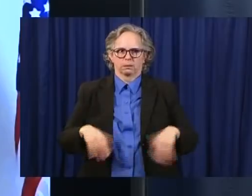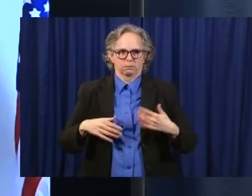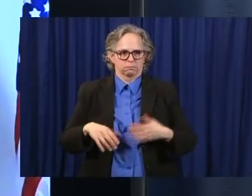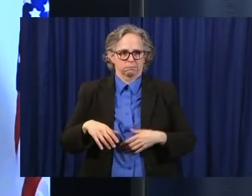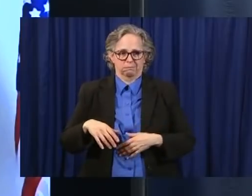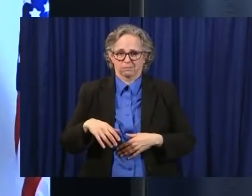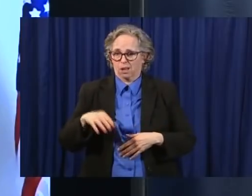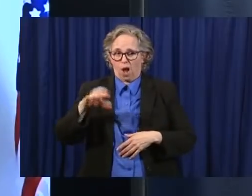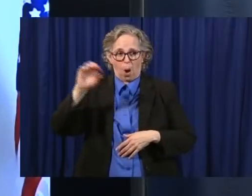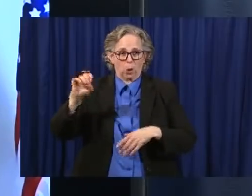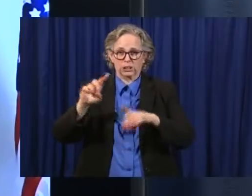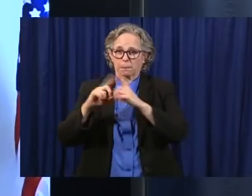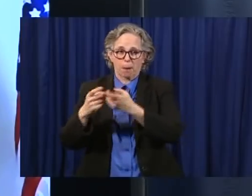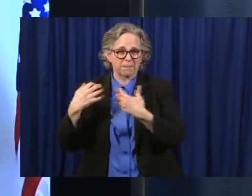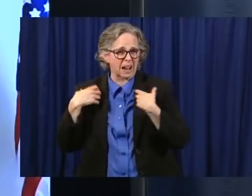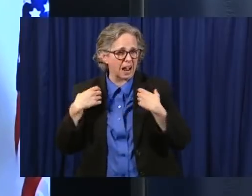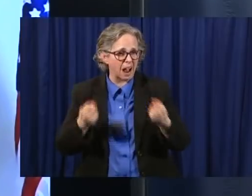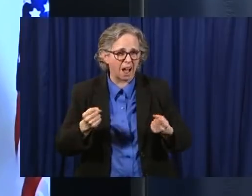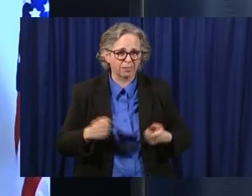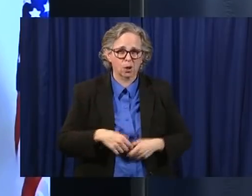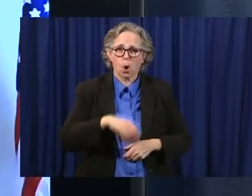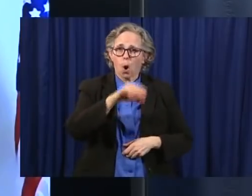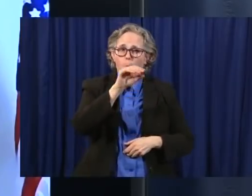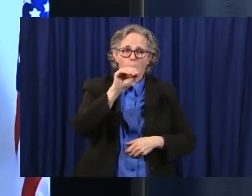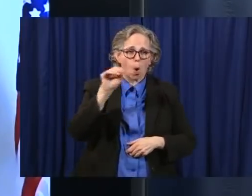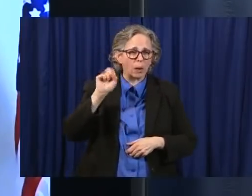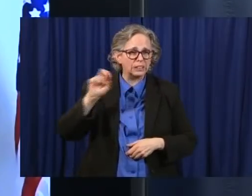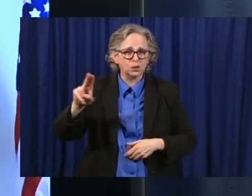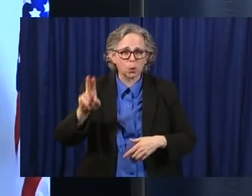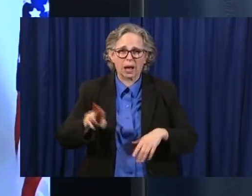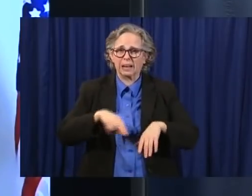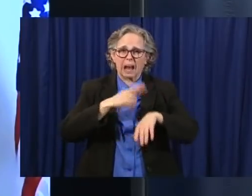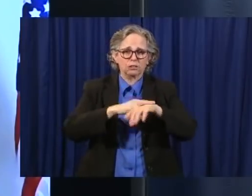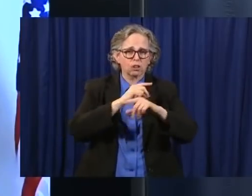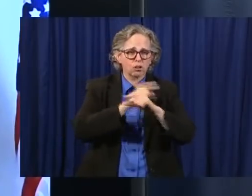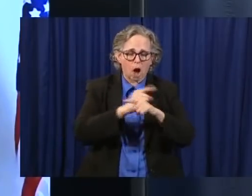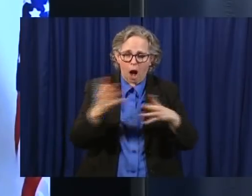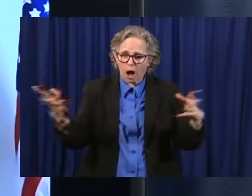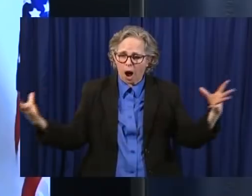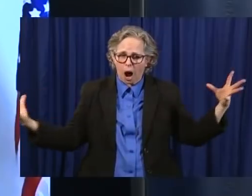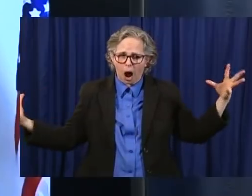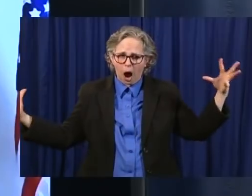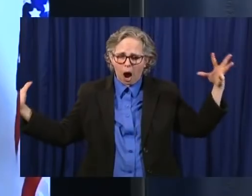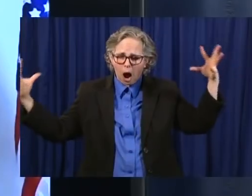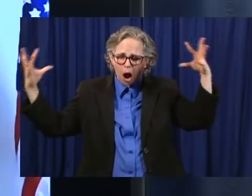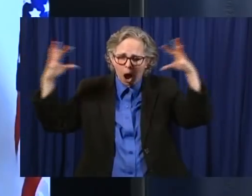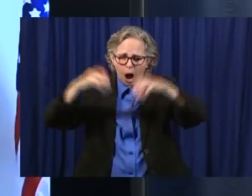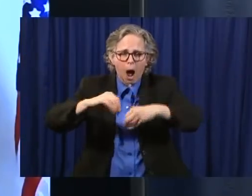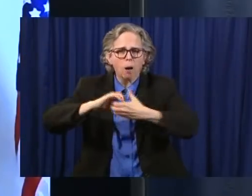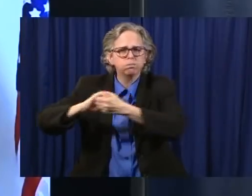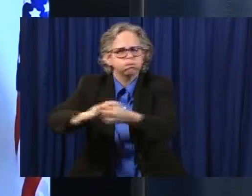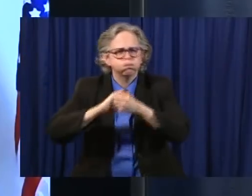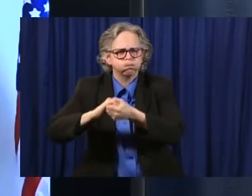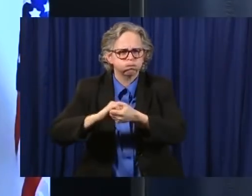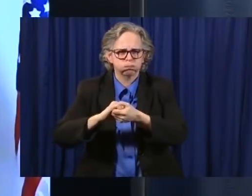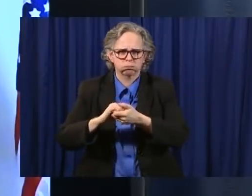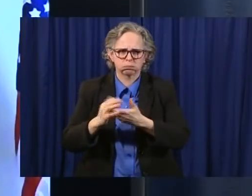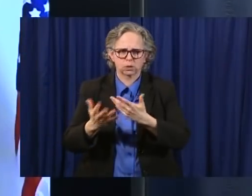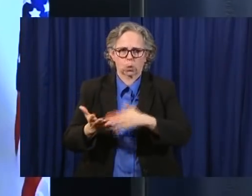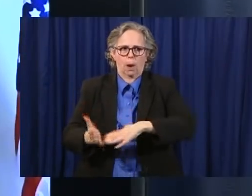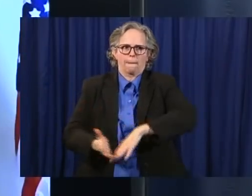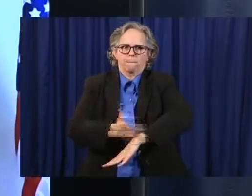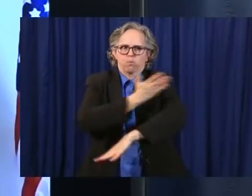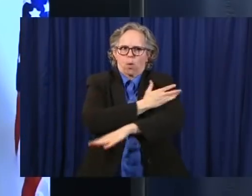OSP, OSU, the National Guard are all working together for the betterment of the people that are living in the prison and to make sure that we can take care of